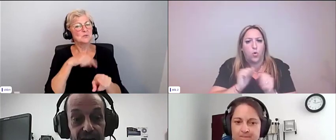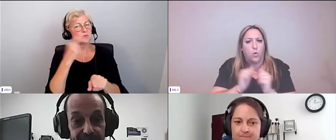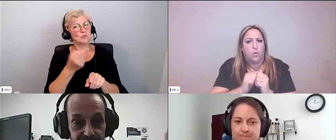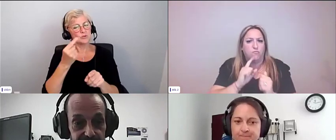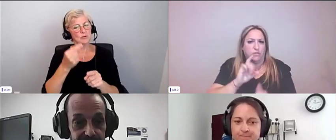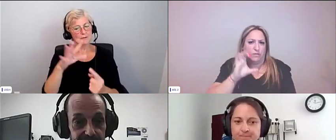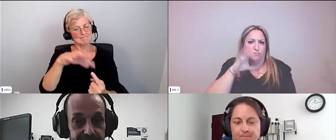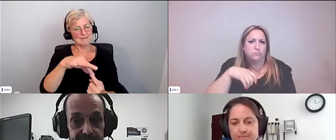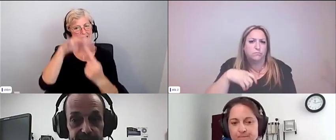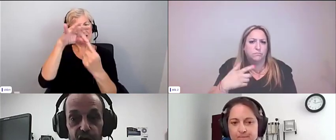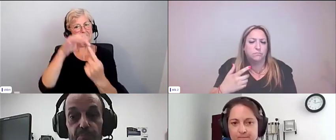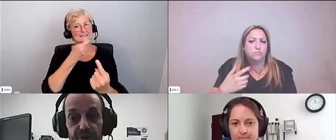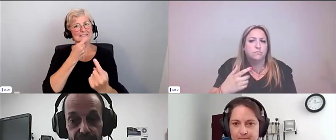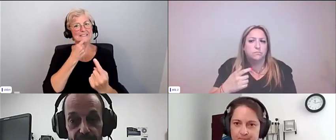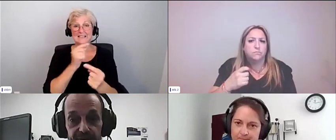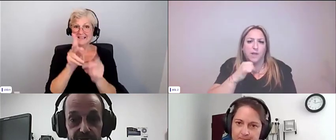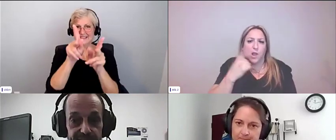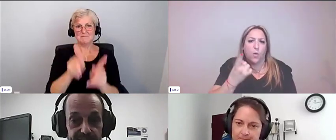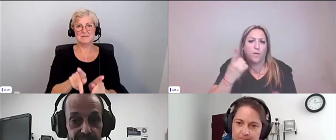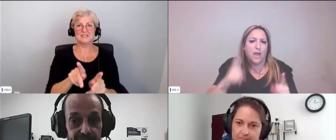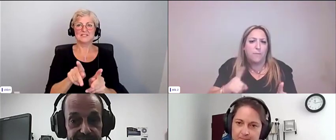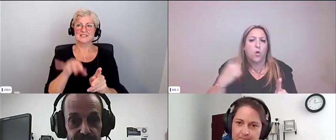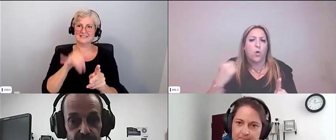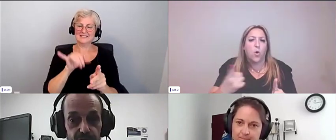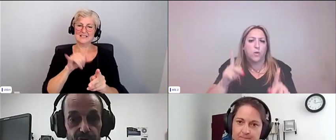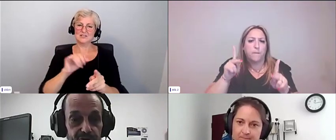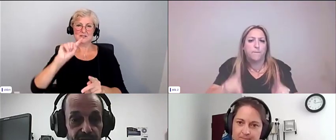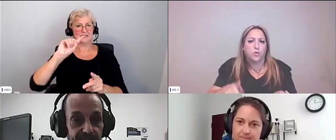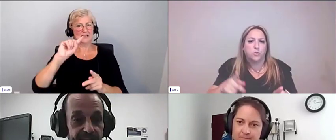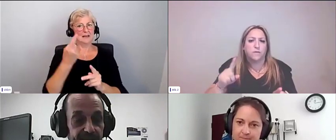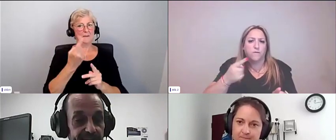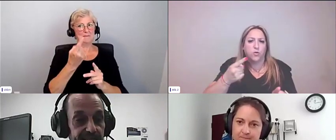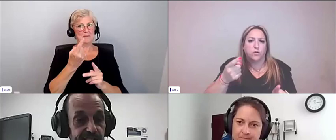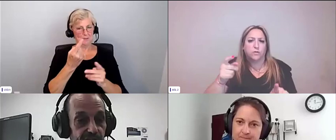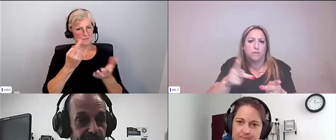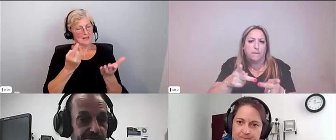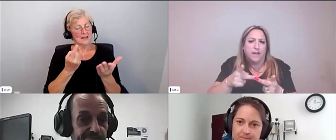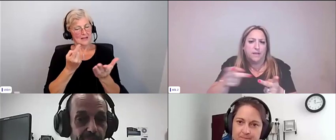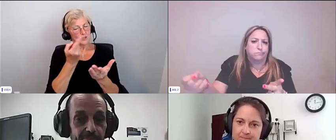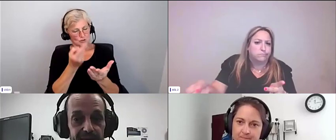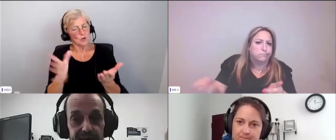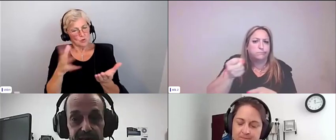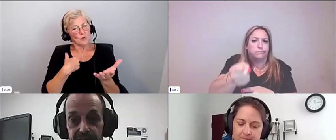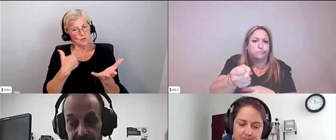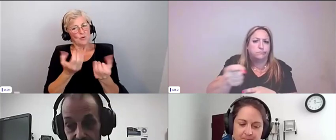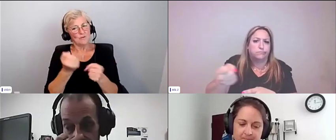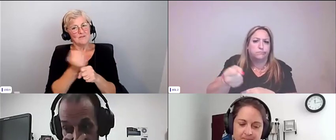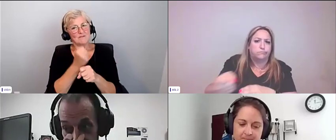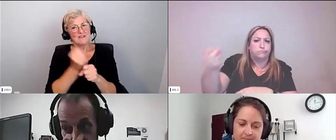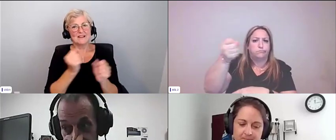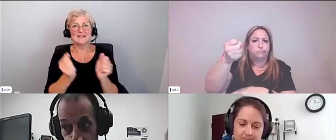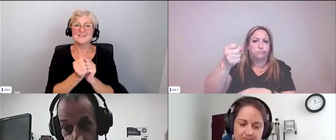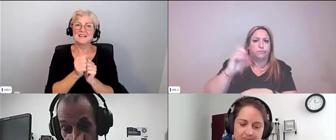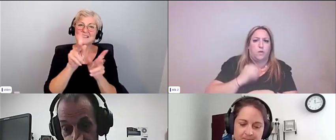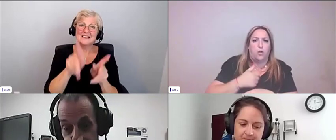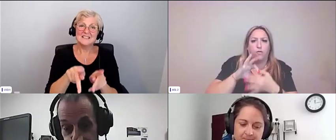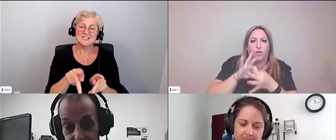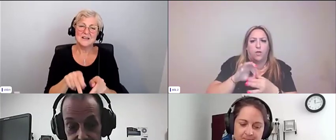ordinary, extraordinary. We always put the individual forward. This is our first consideration when we work with